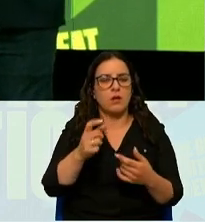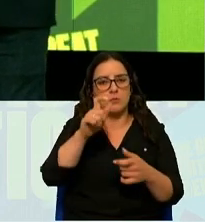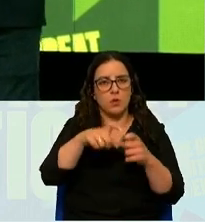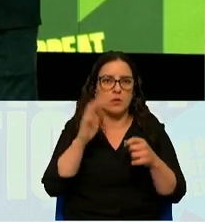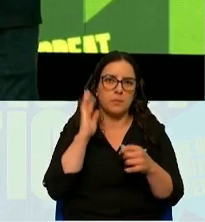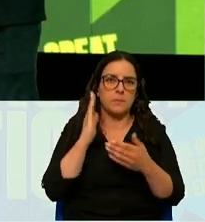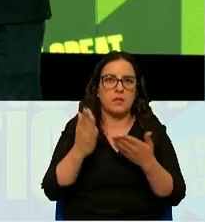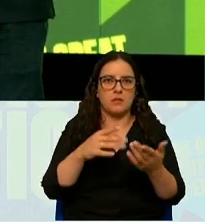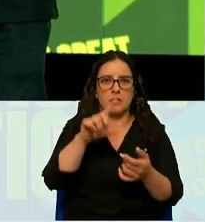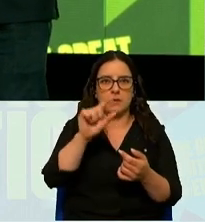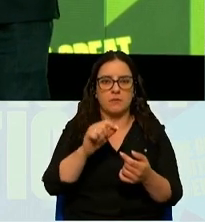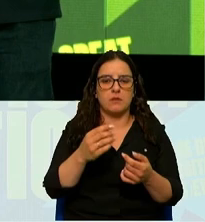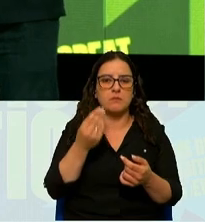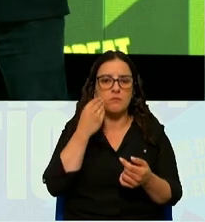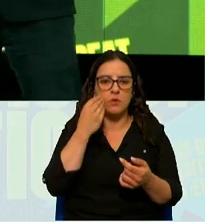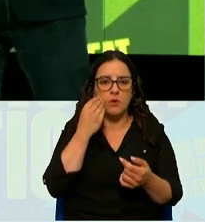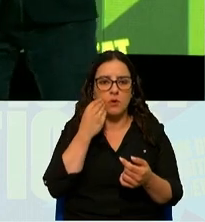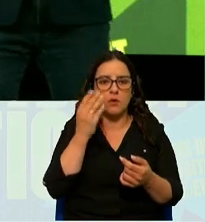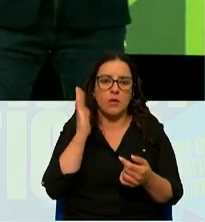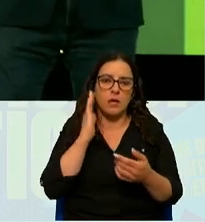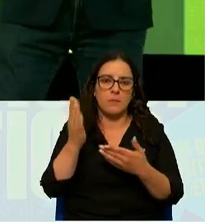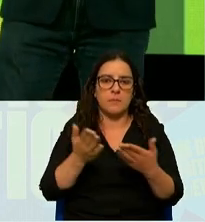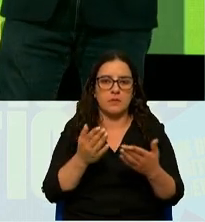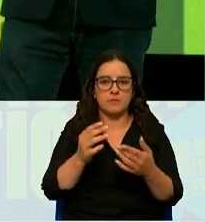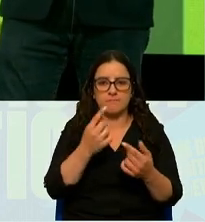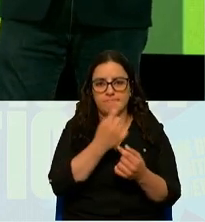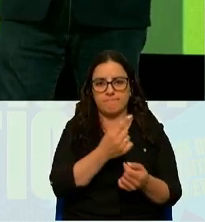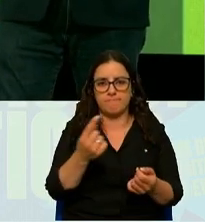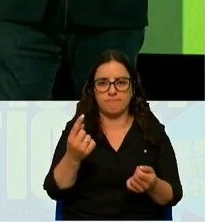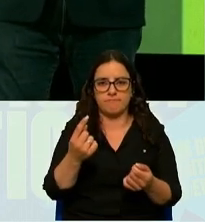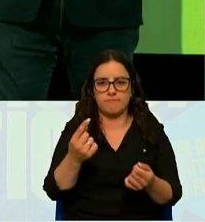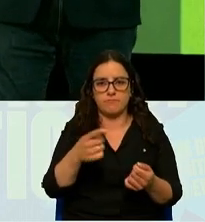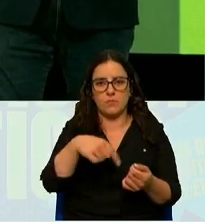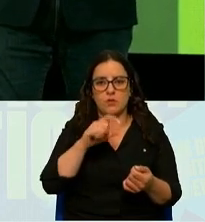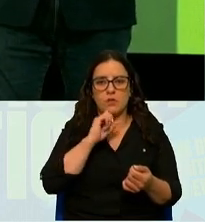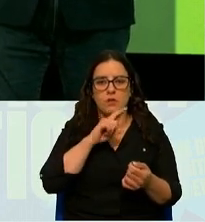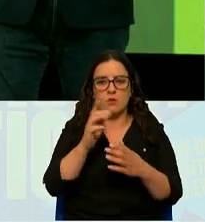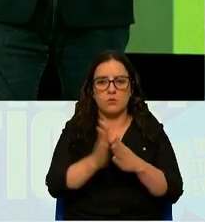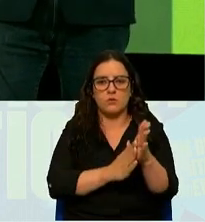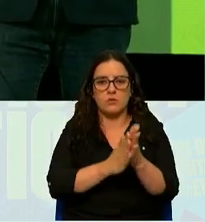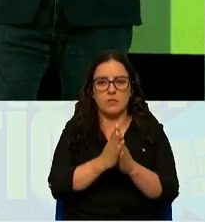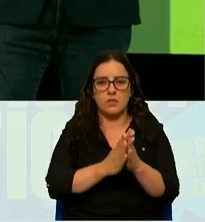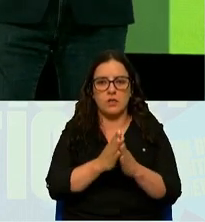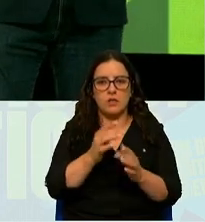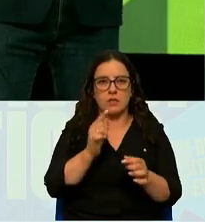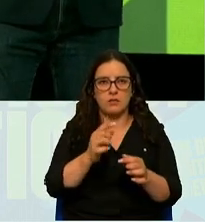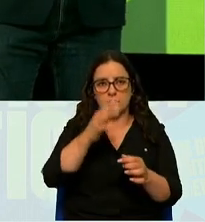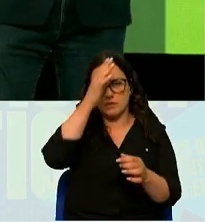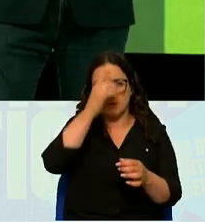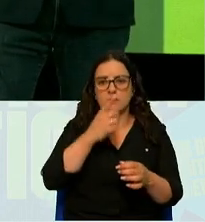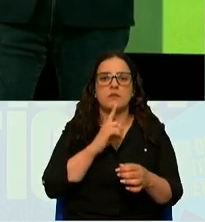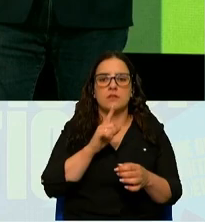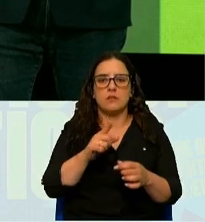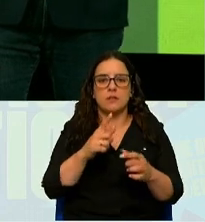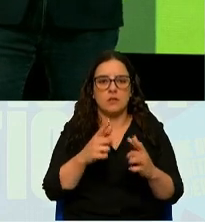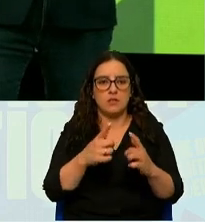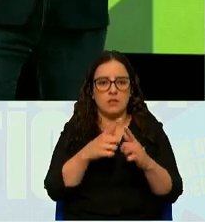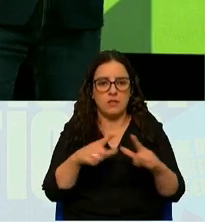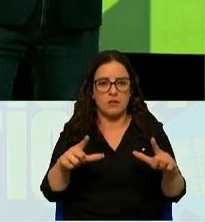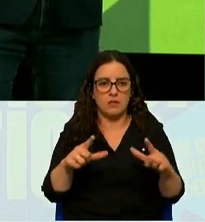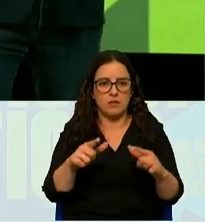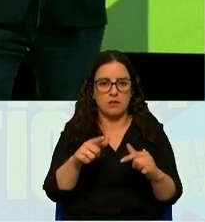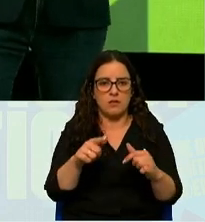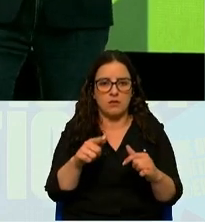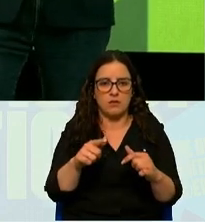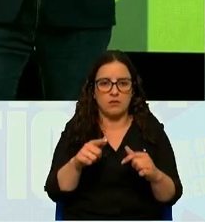it's how every employee, because now we can use this AI with language to co-reason with that AI